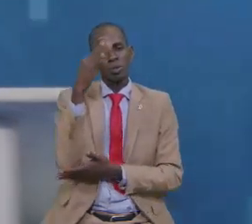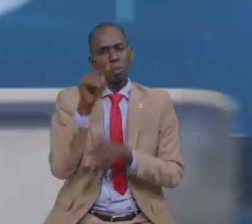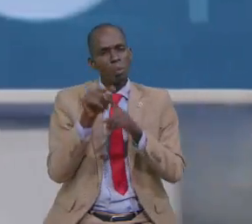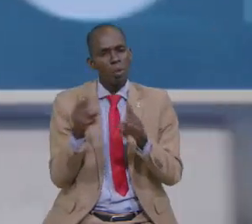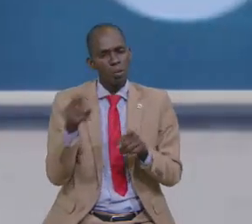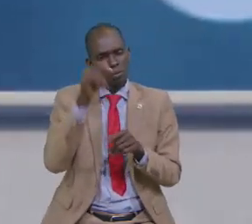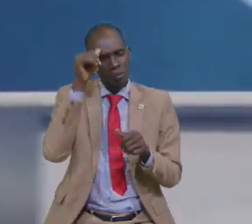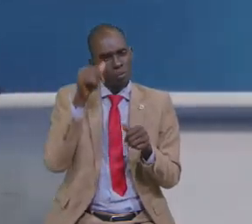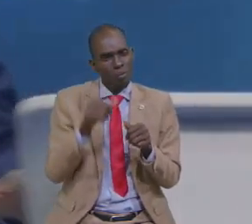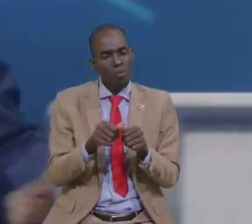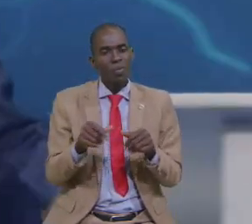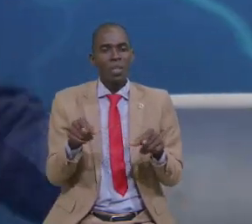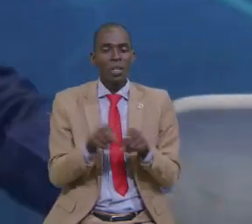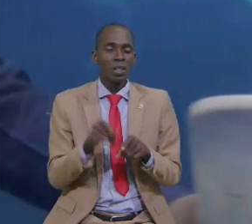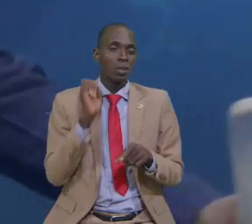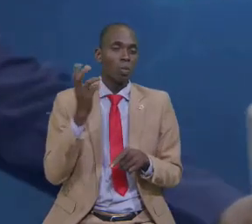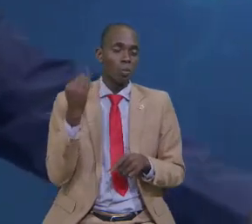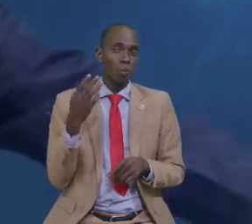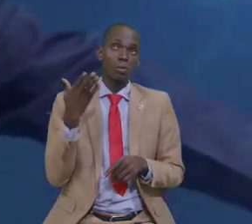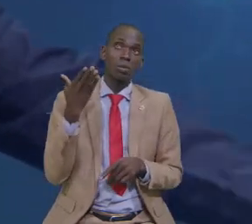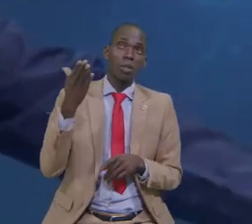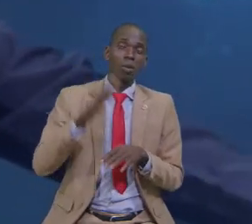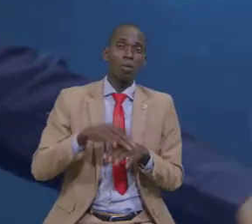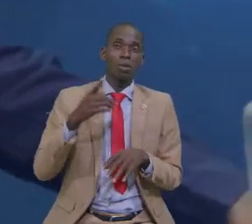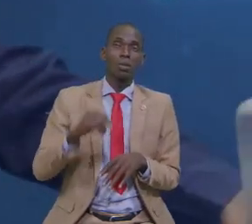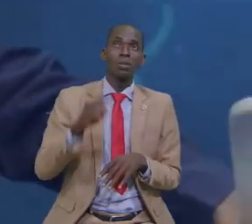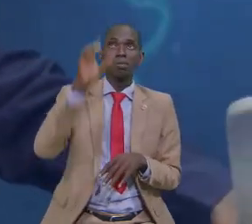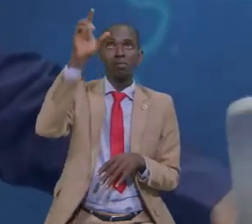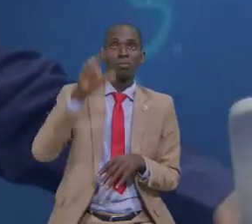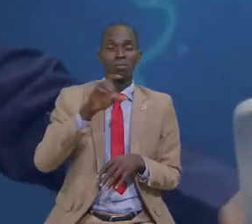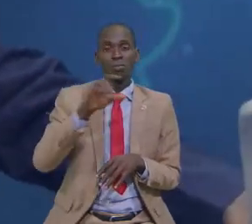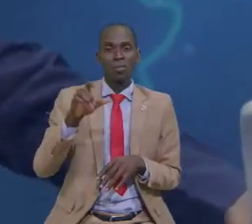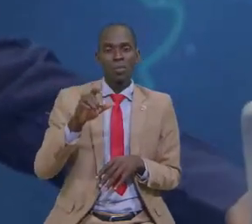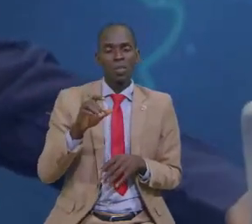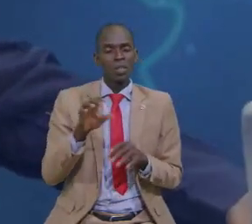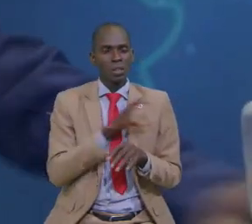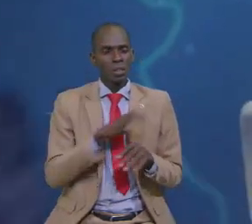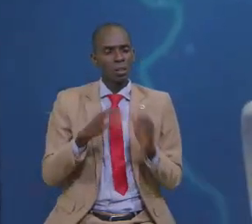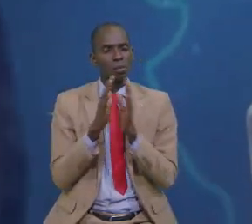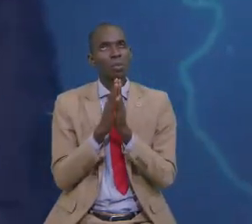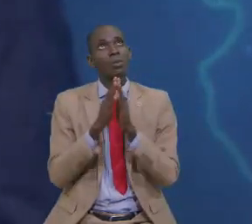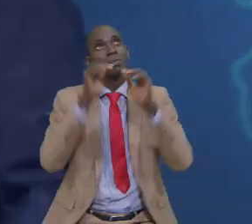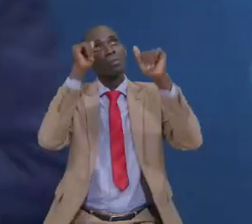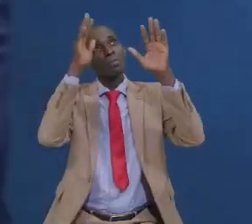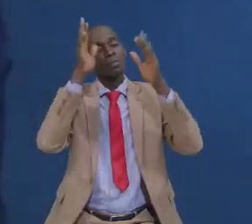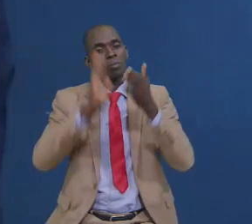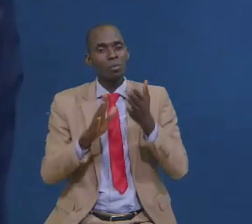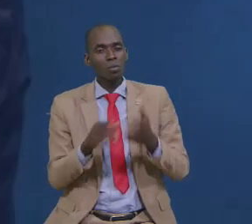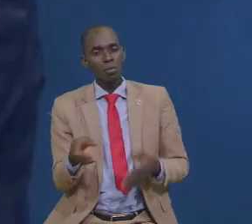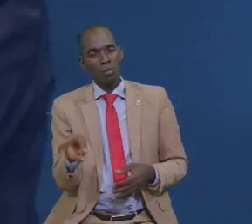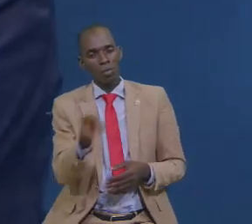was there he said father forgive them father forgive them all those people